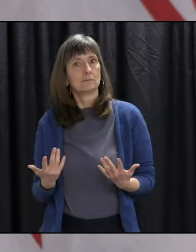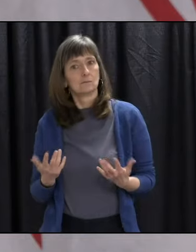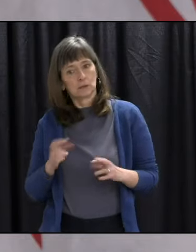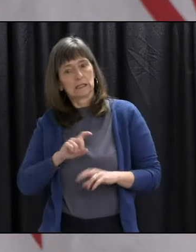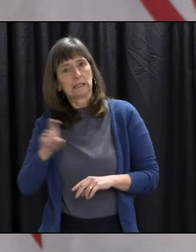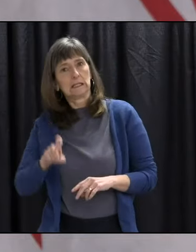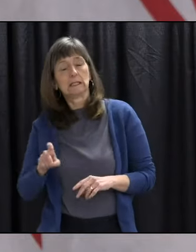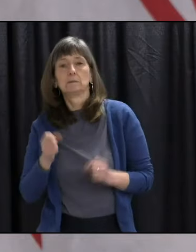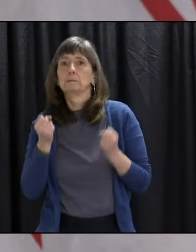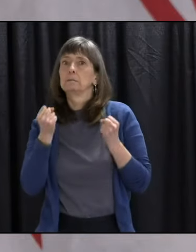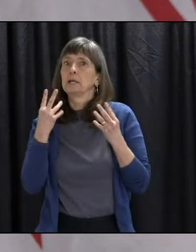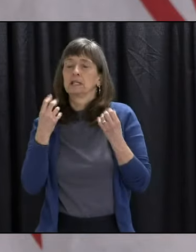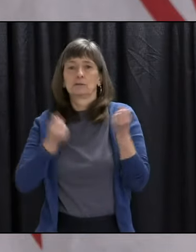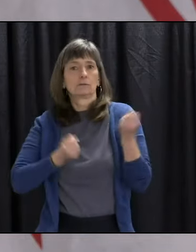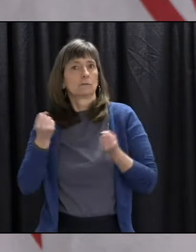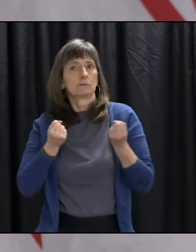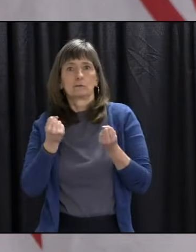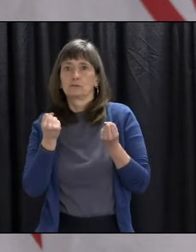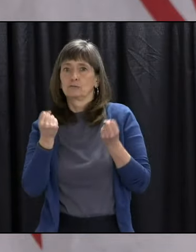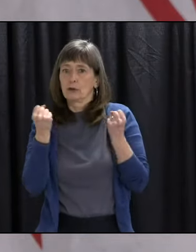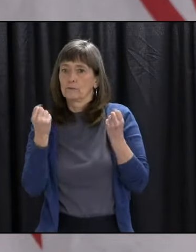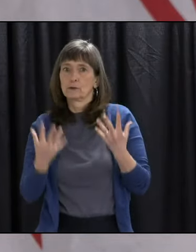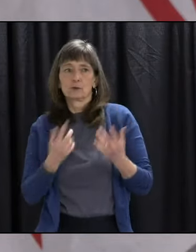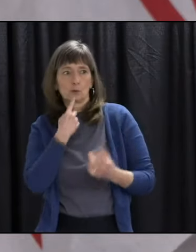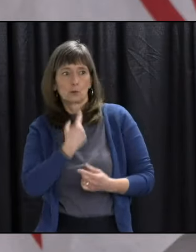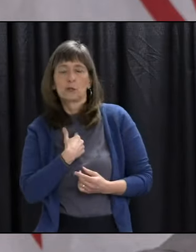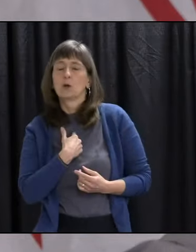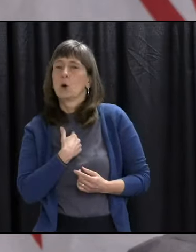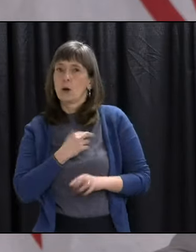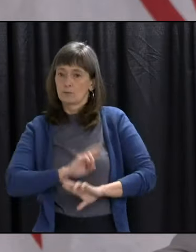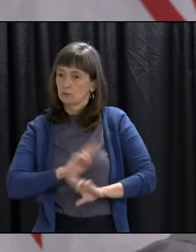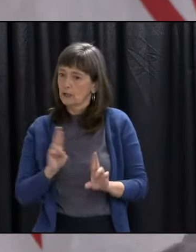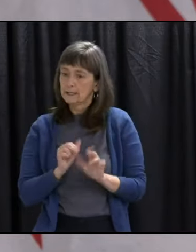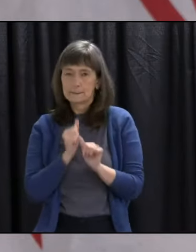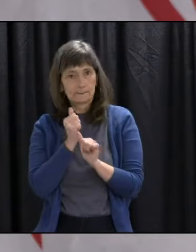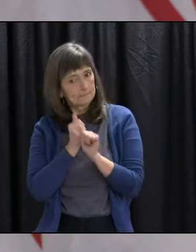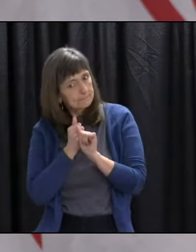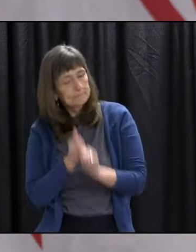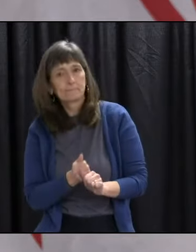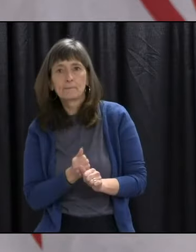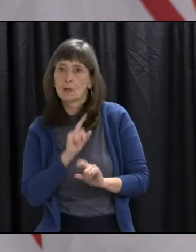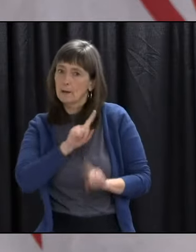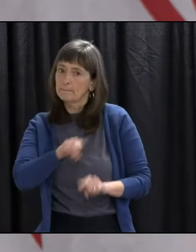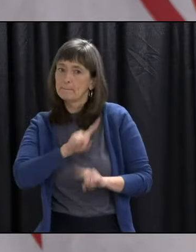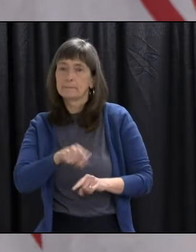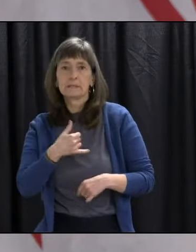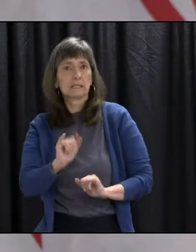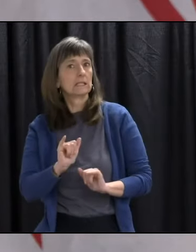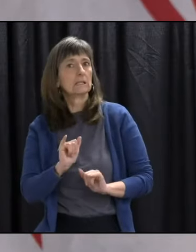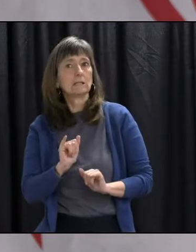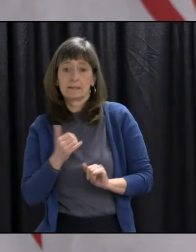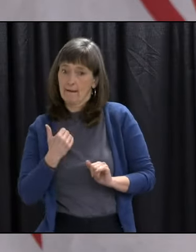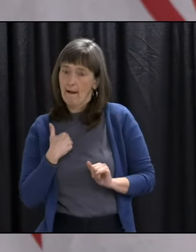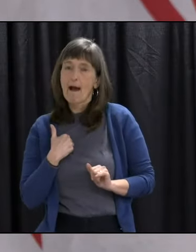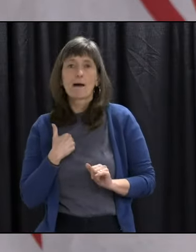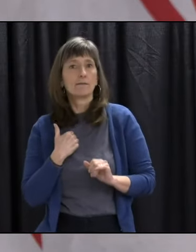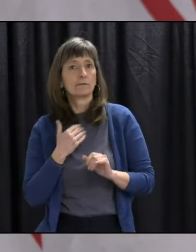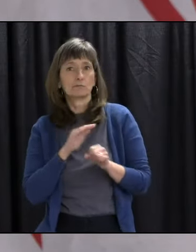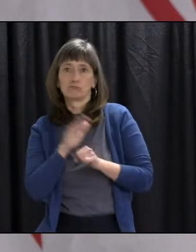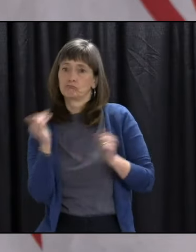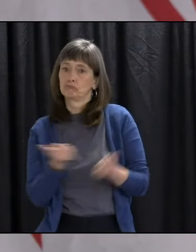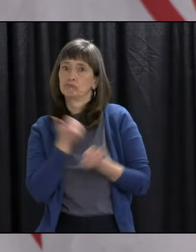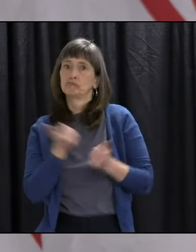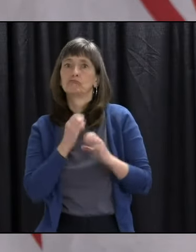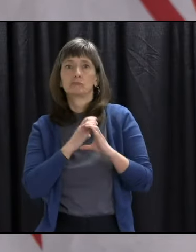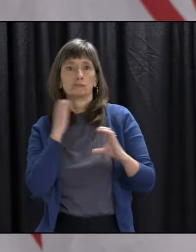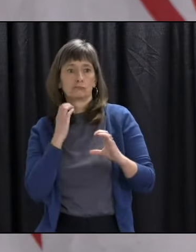many truckers, and they are willing to step up. They say that they have capacity within the system to